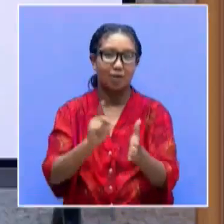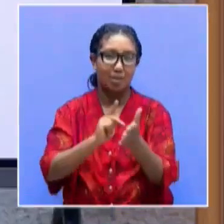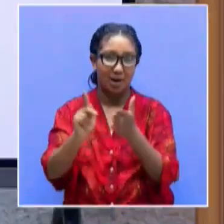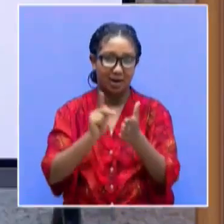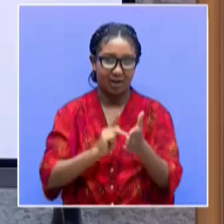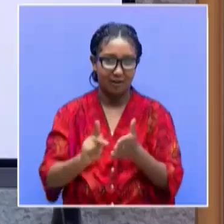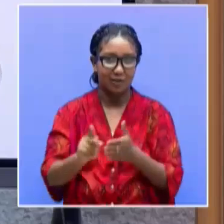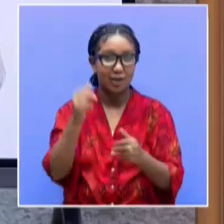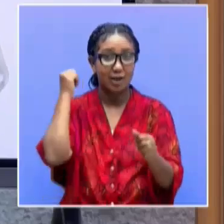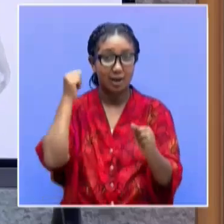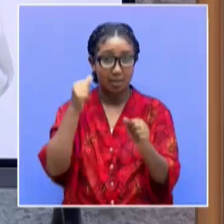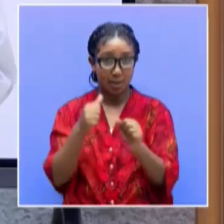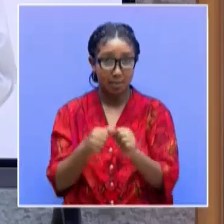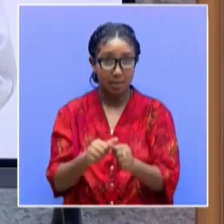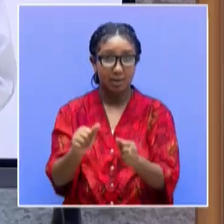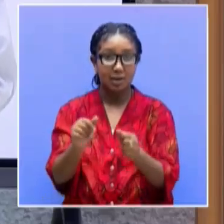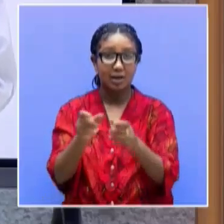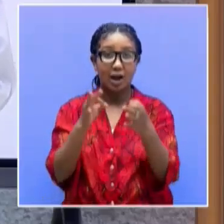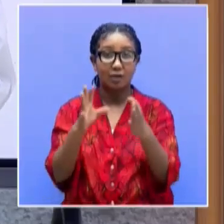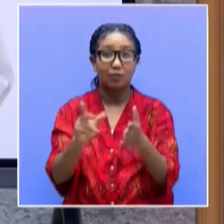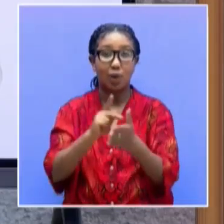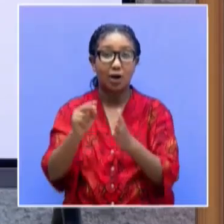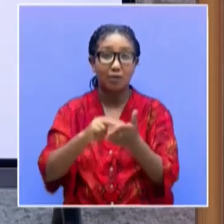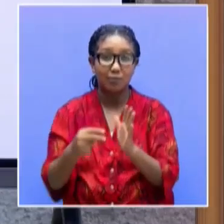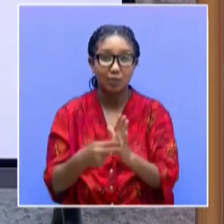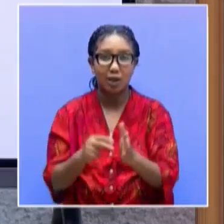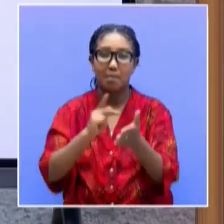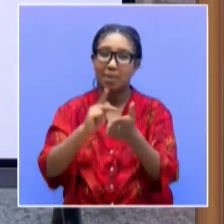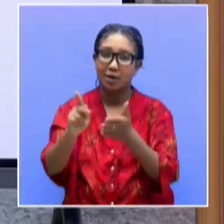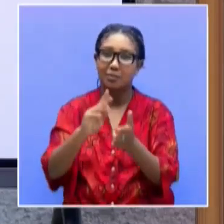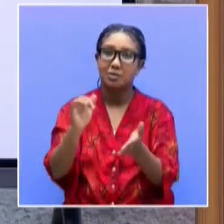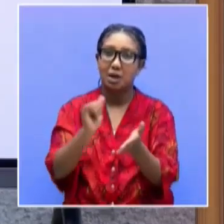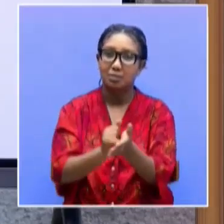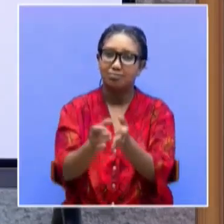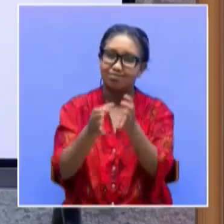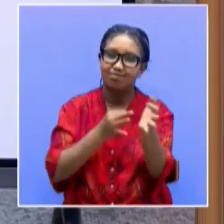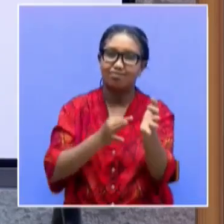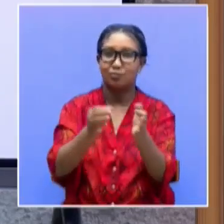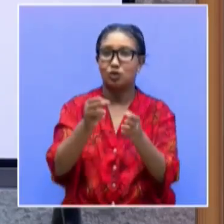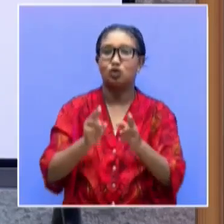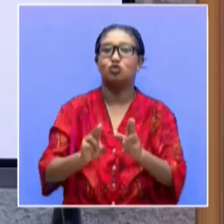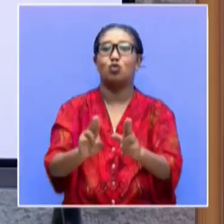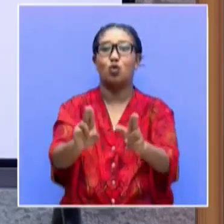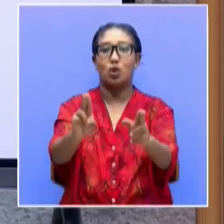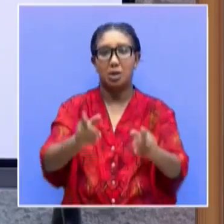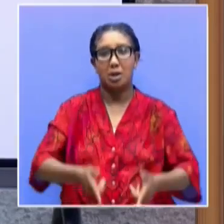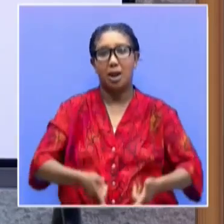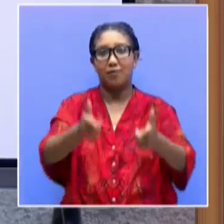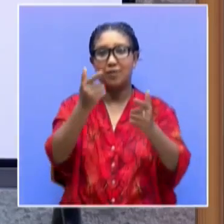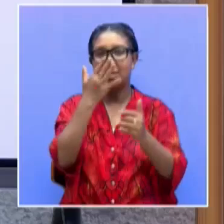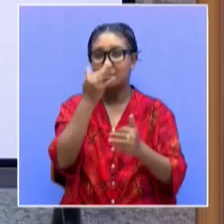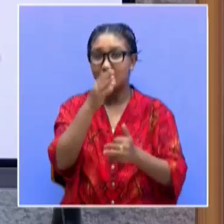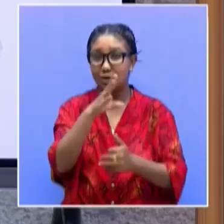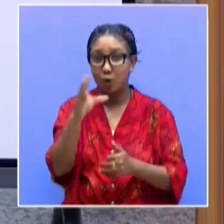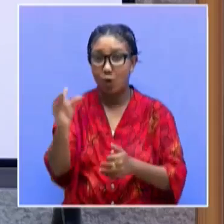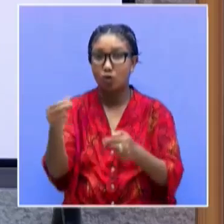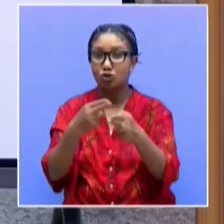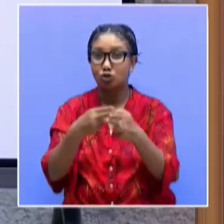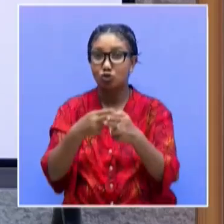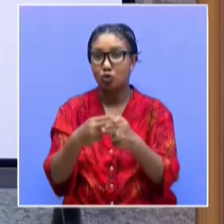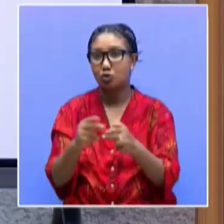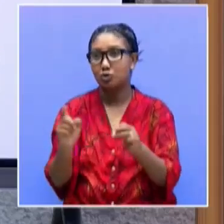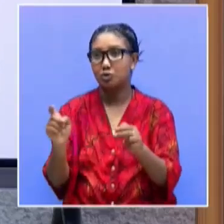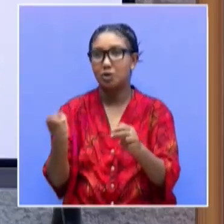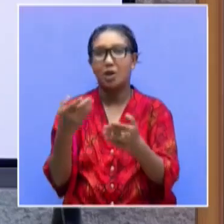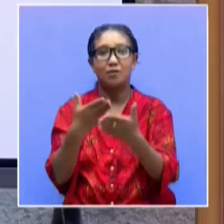paragraph. Remember, a narrative paragraph means a paragraph that tells a story, life experience, or short events